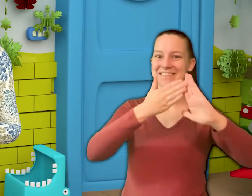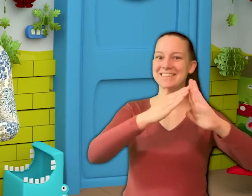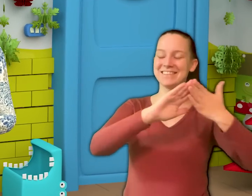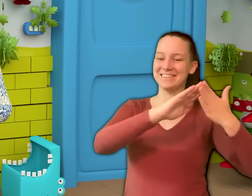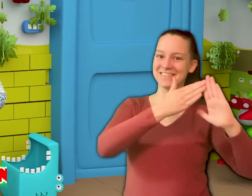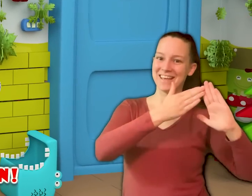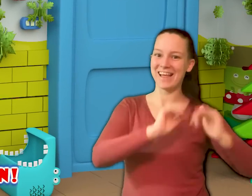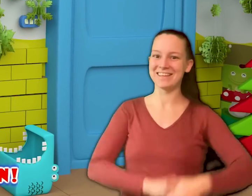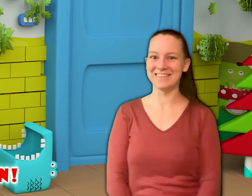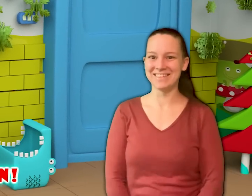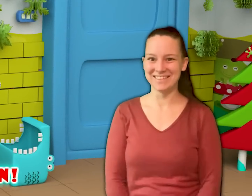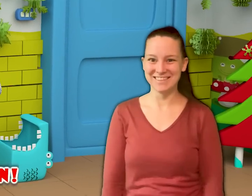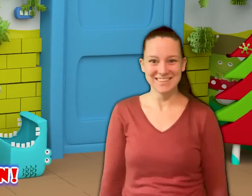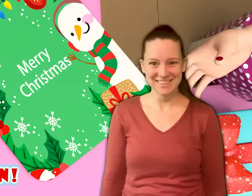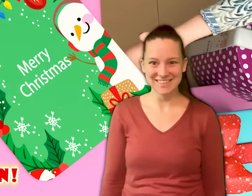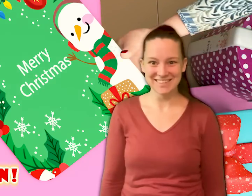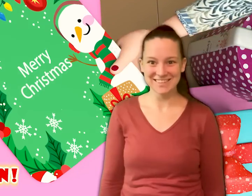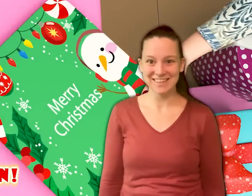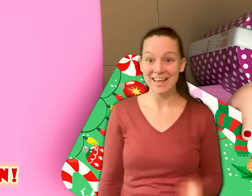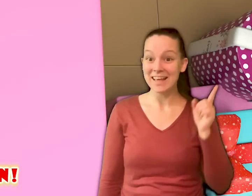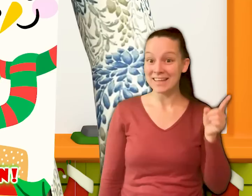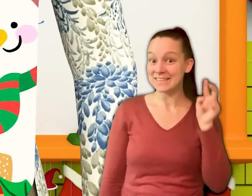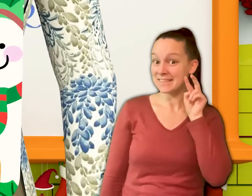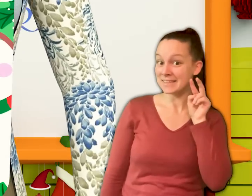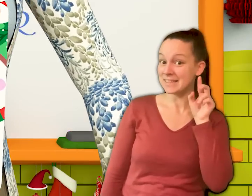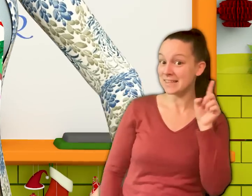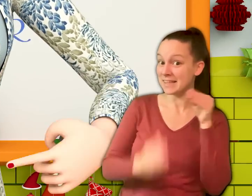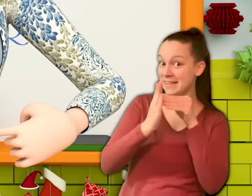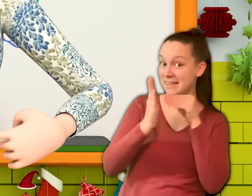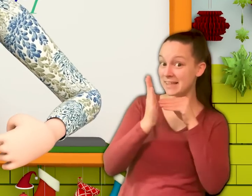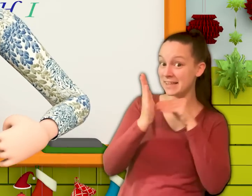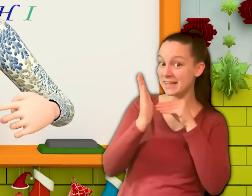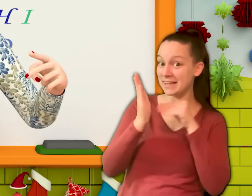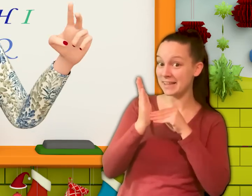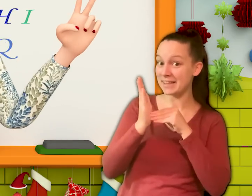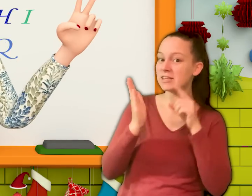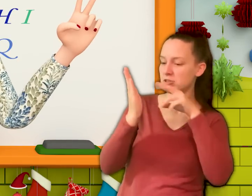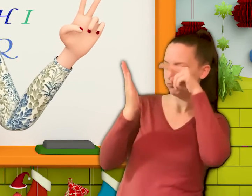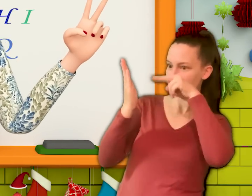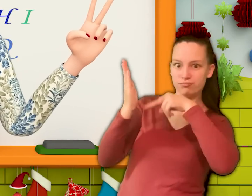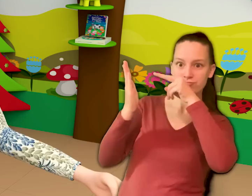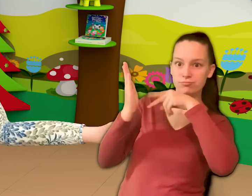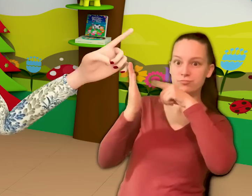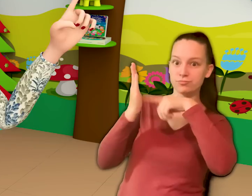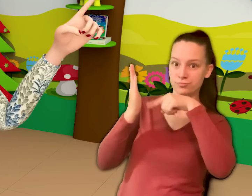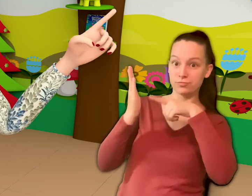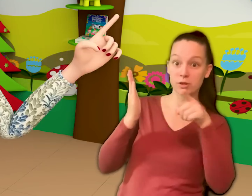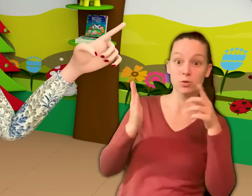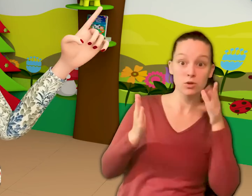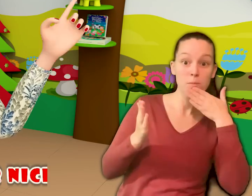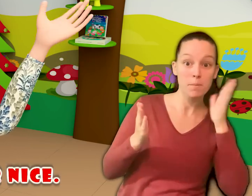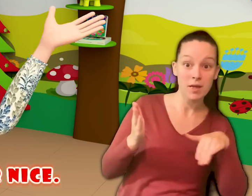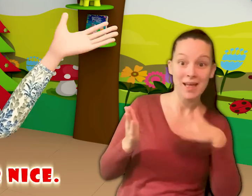is coming to town he's making a list and checking it twice going to